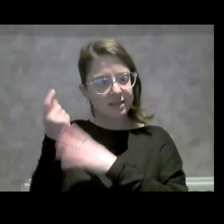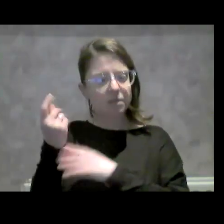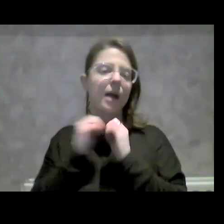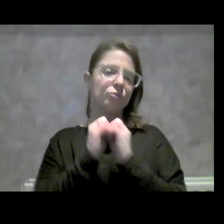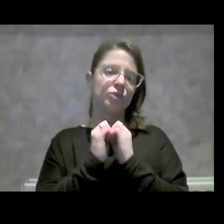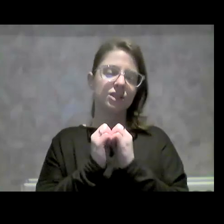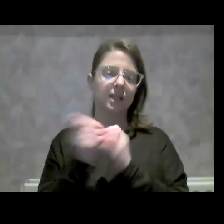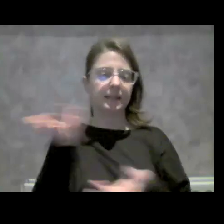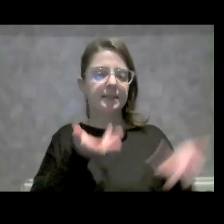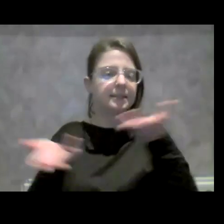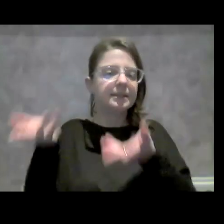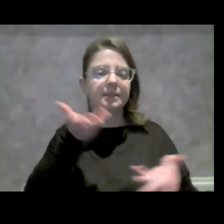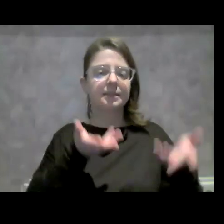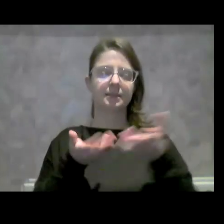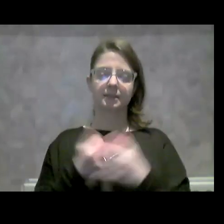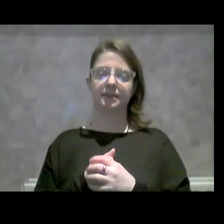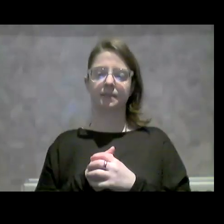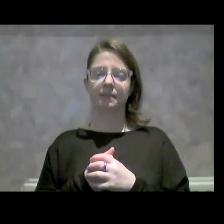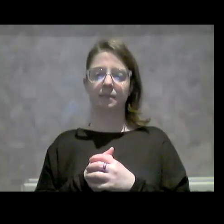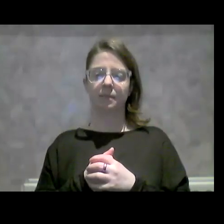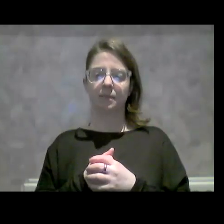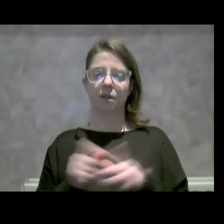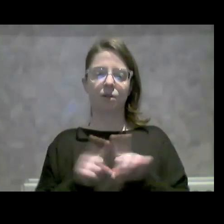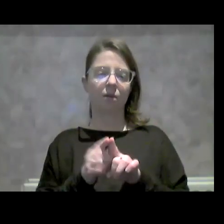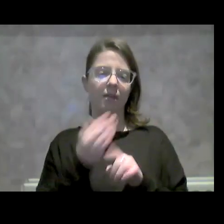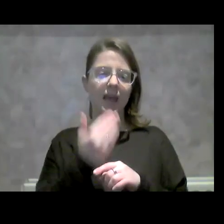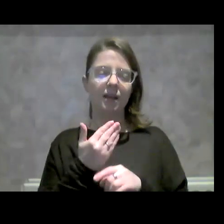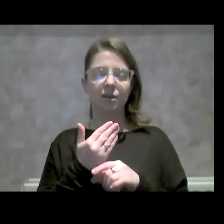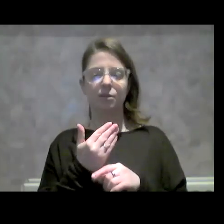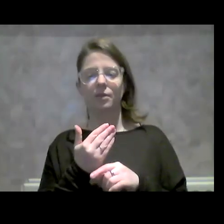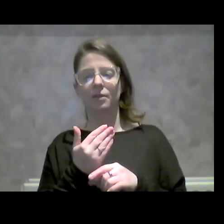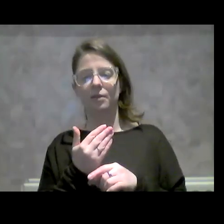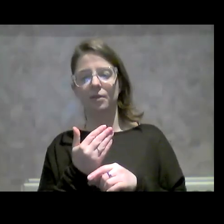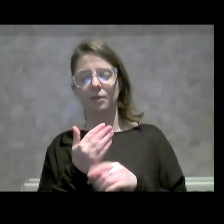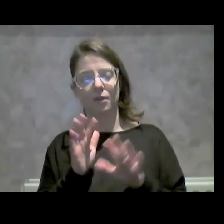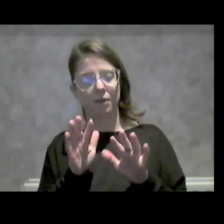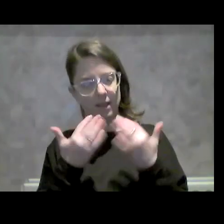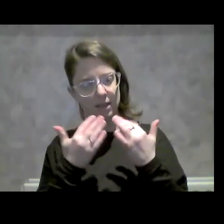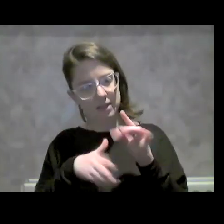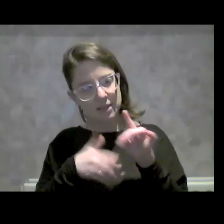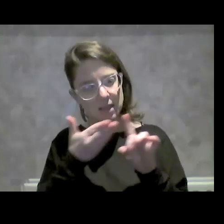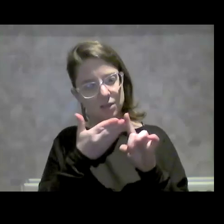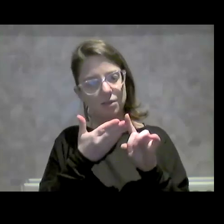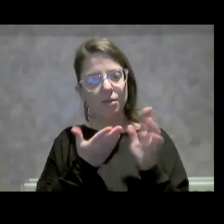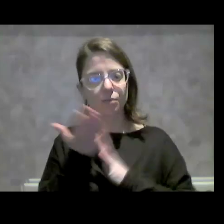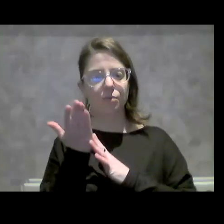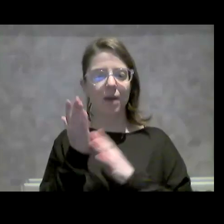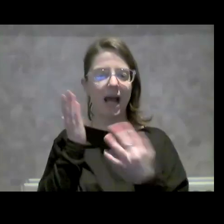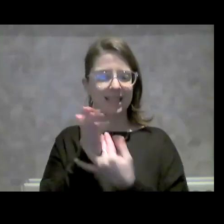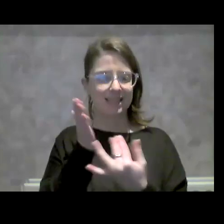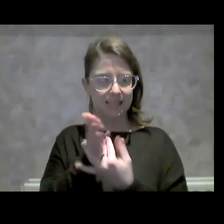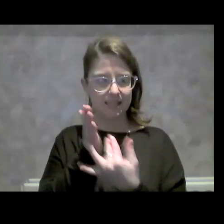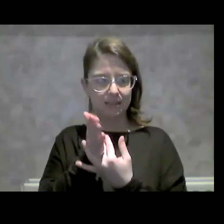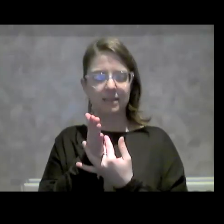sharing tonight. Also, thank you for all of the attention and intention with accessibility. Again, that's